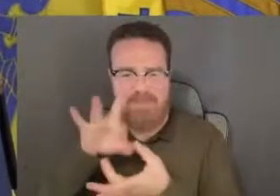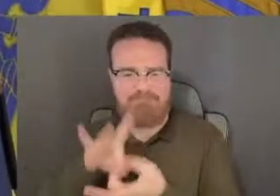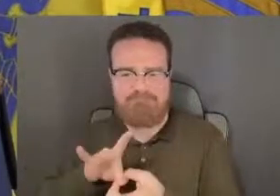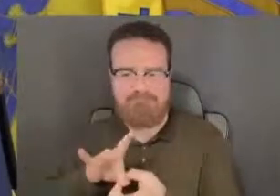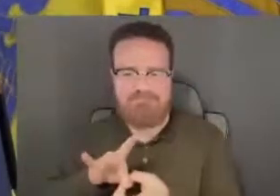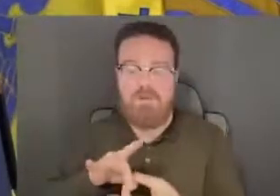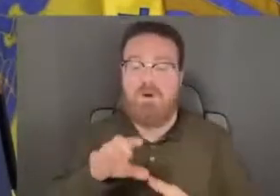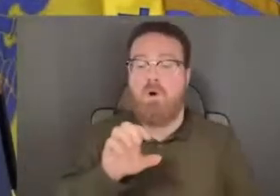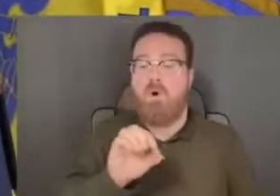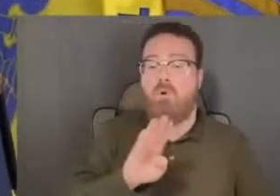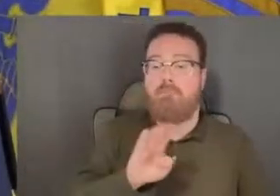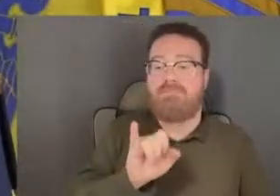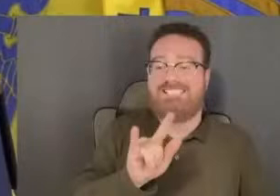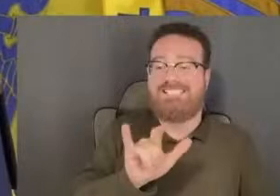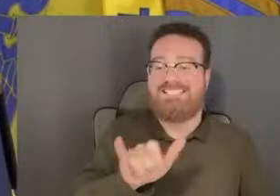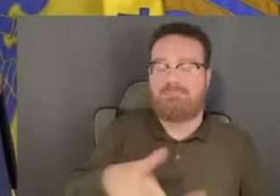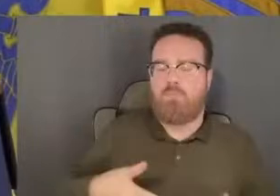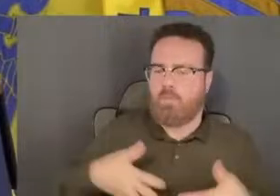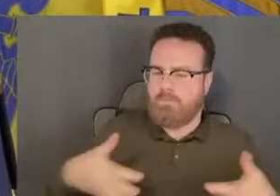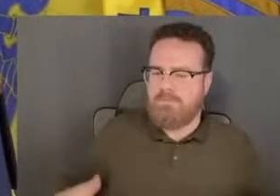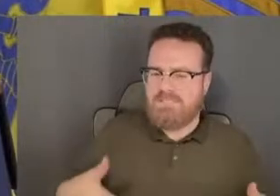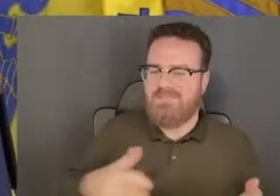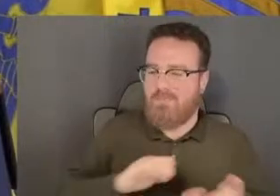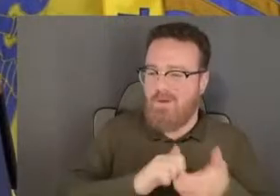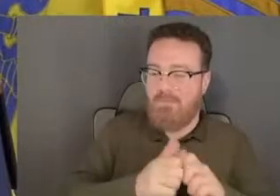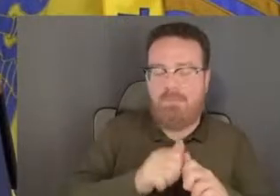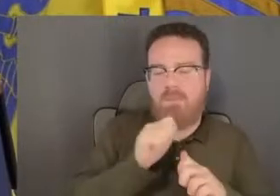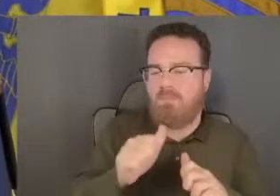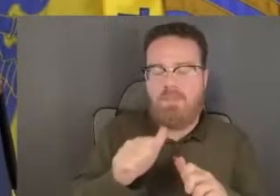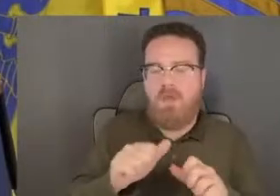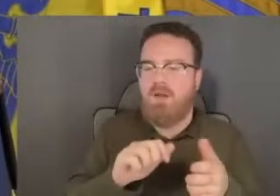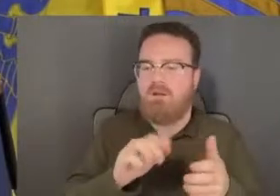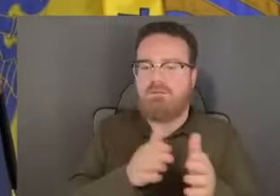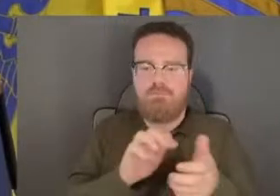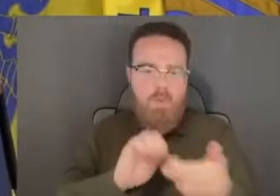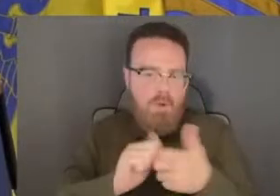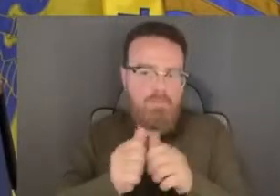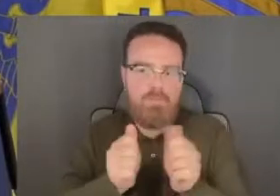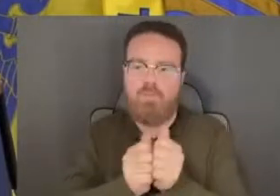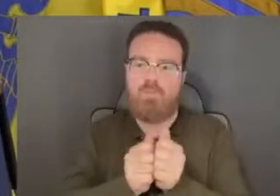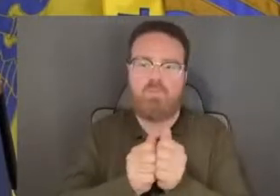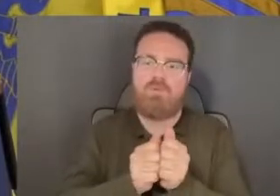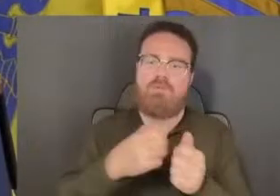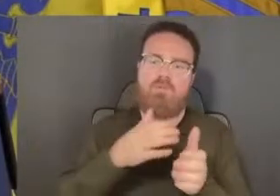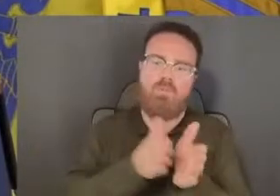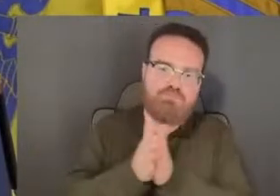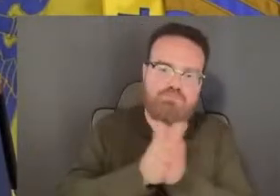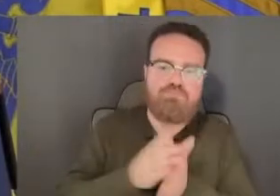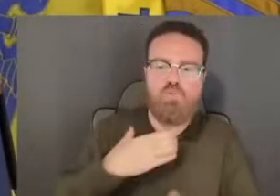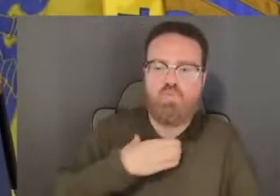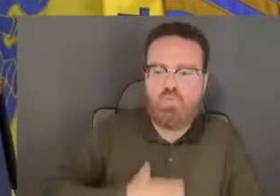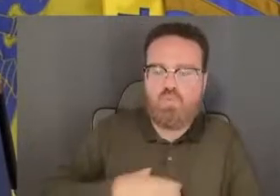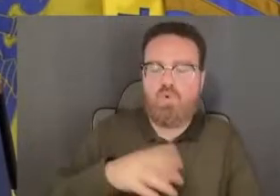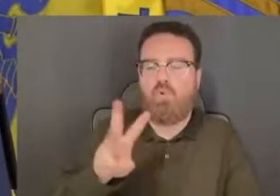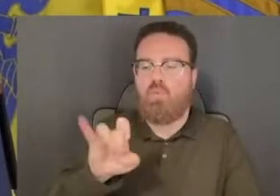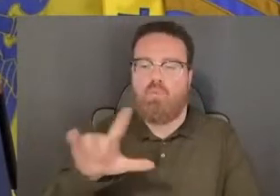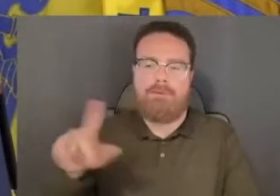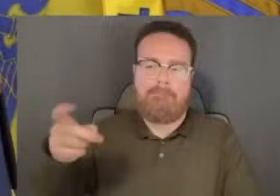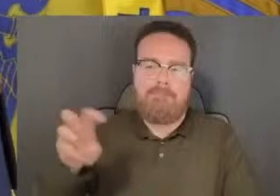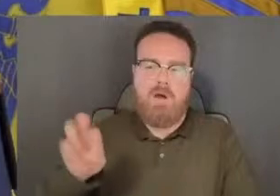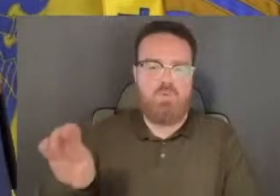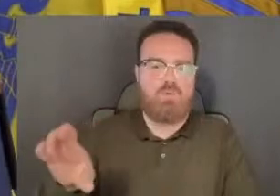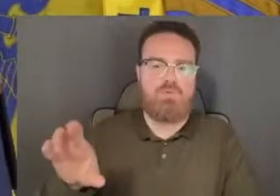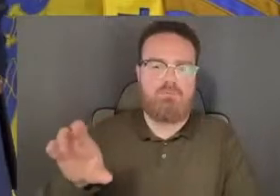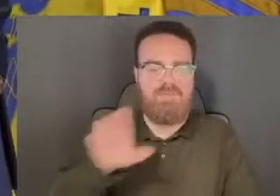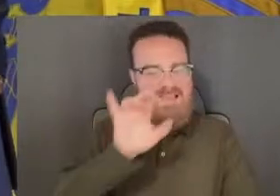a willpower problem. It's something that adults have done to children. I was reading a New